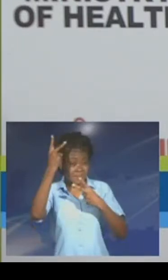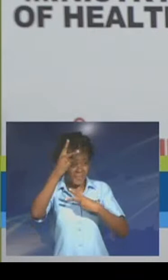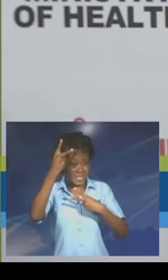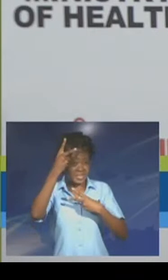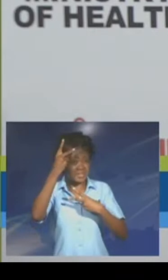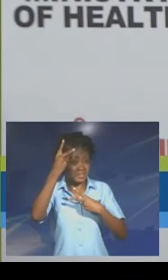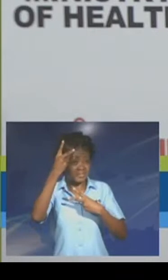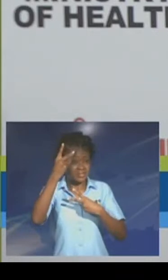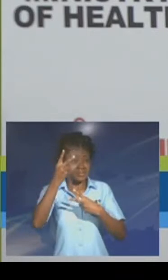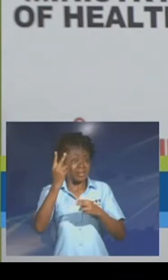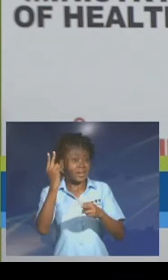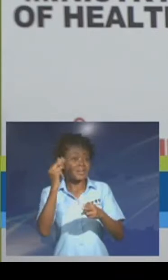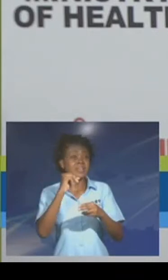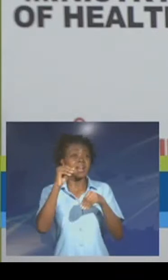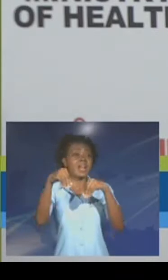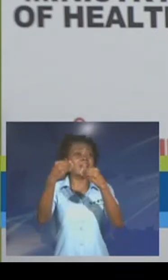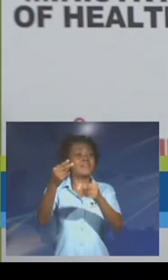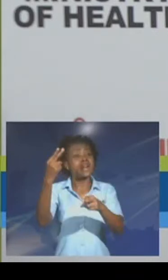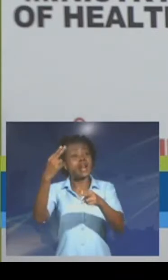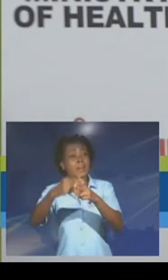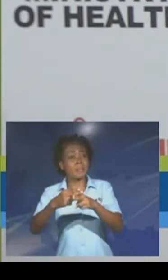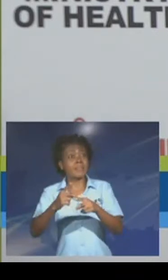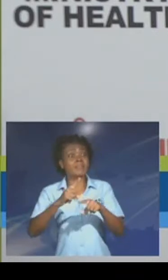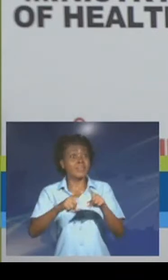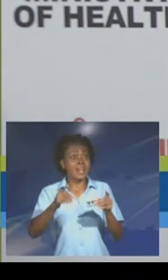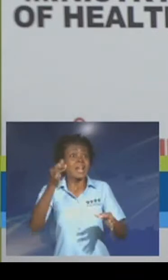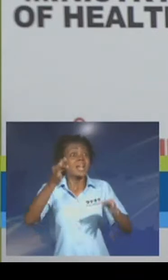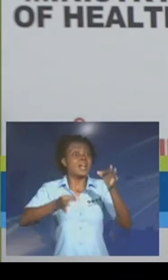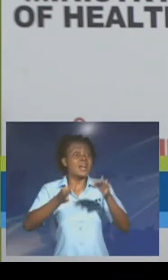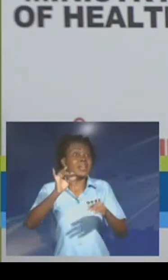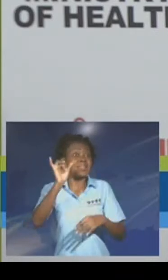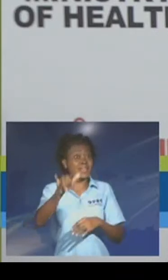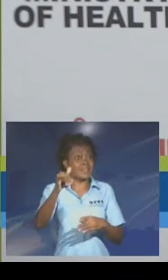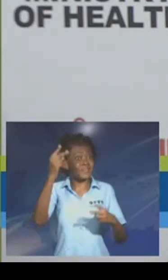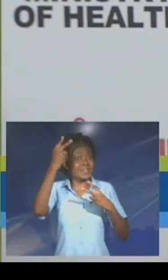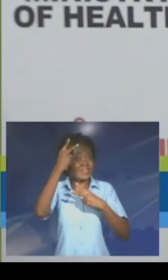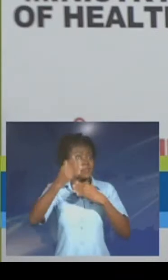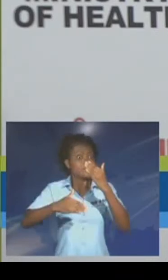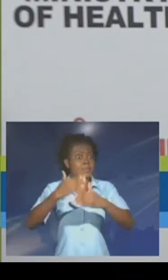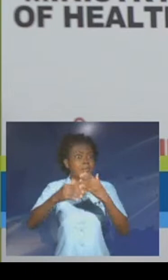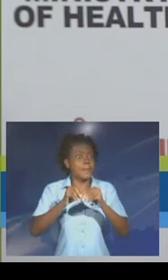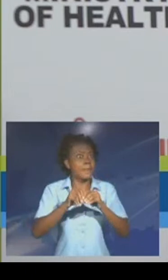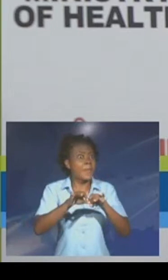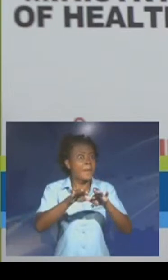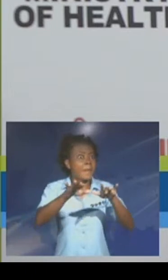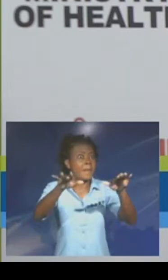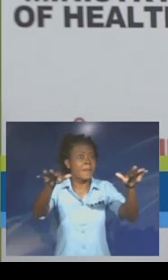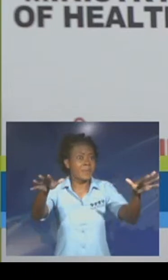and Tobago to be associated with it as the Mayaro virus? My point is,